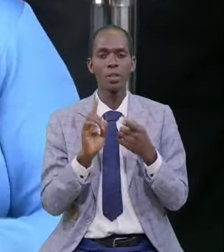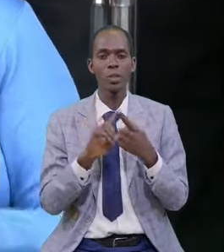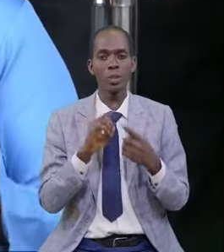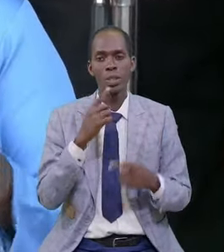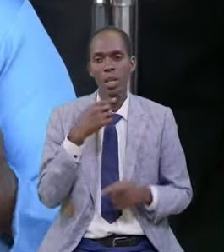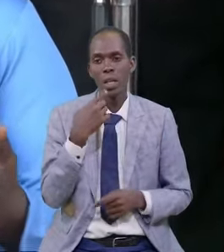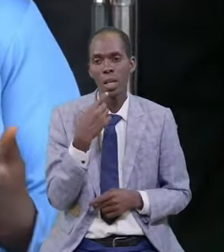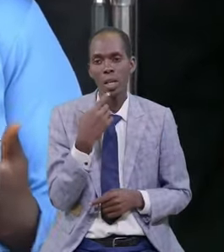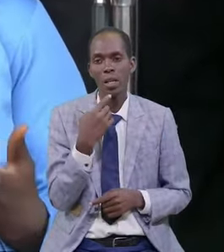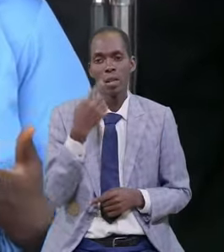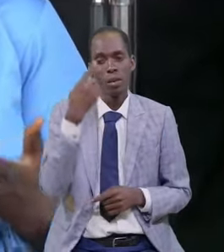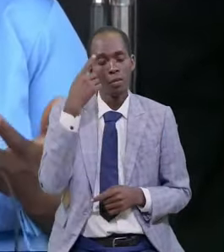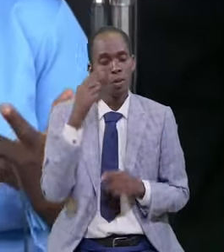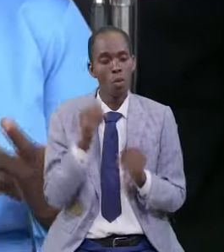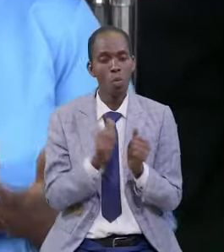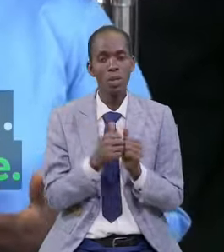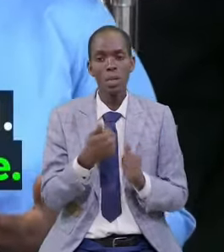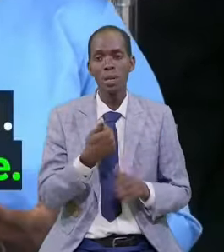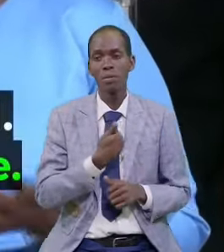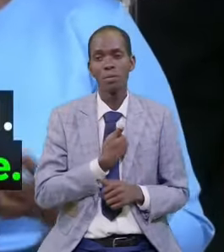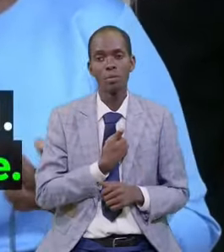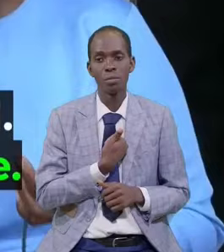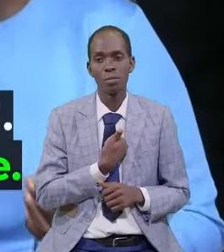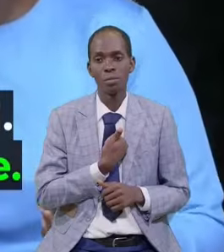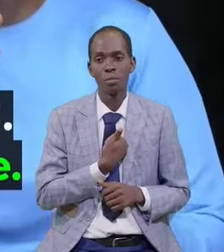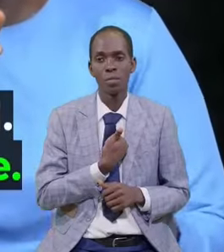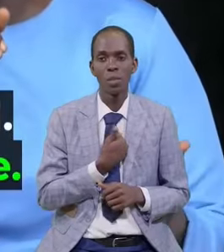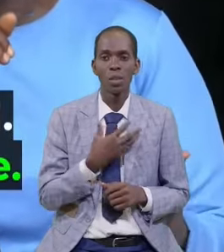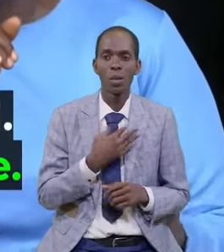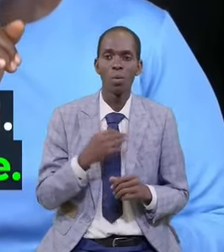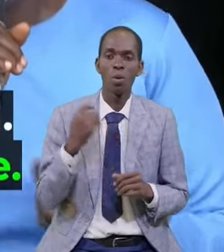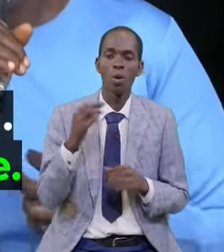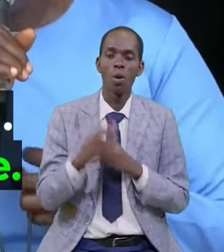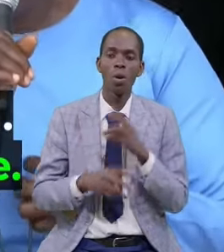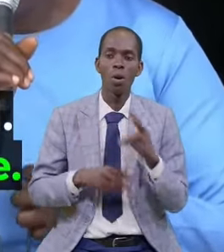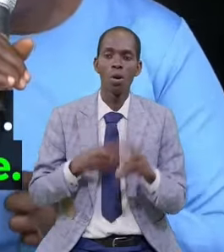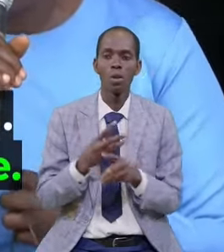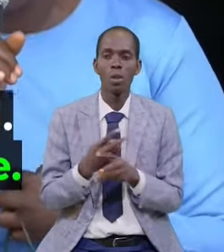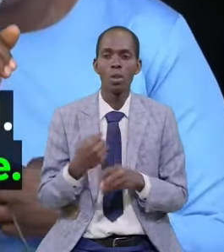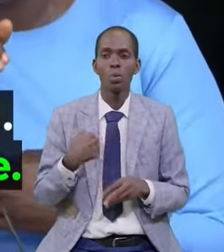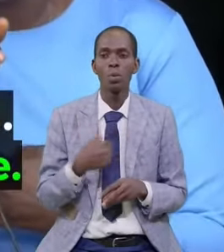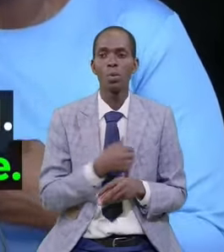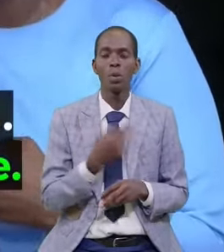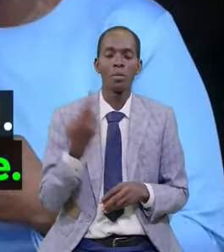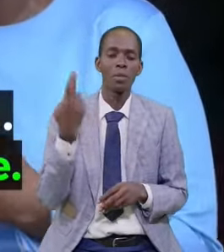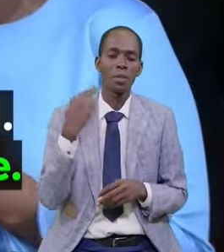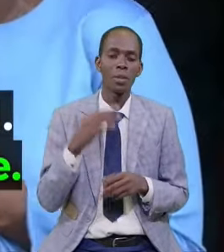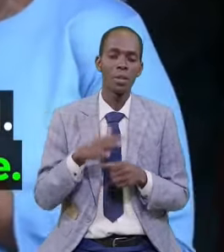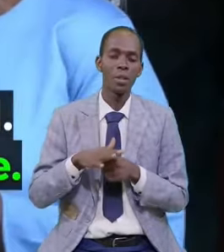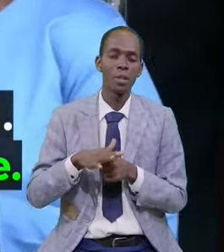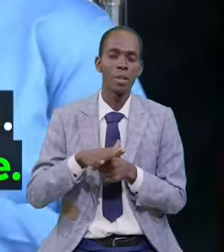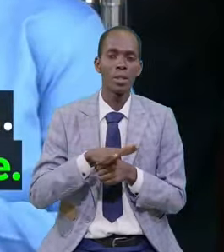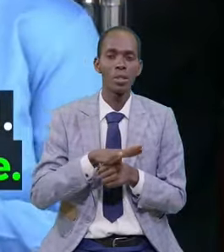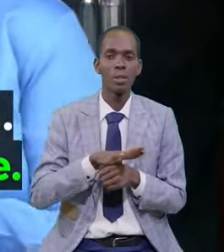say for itself and the world we will Fe I don't